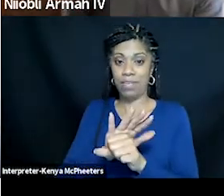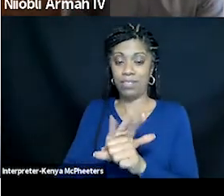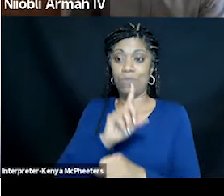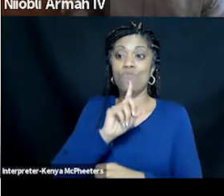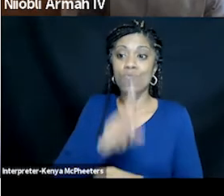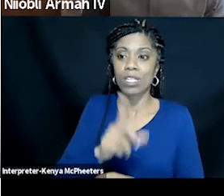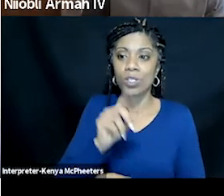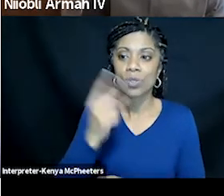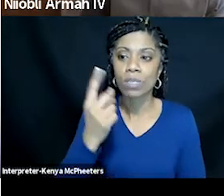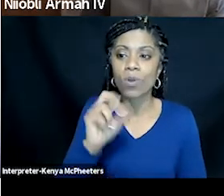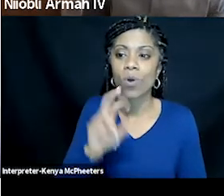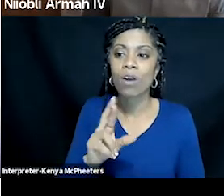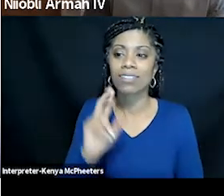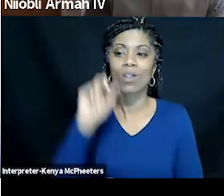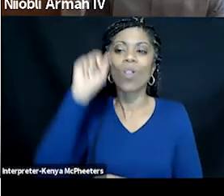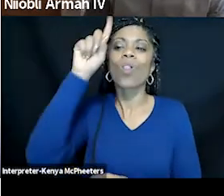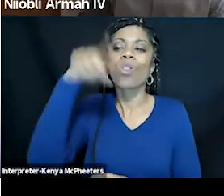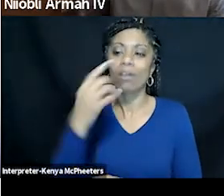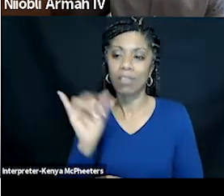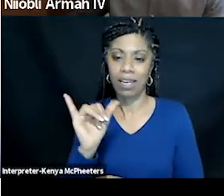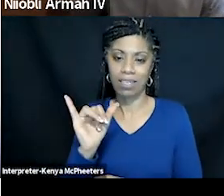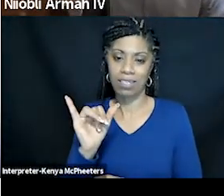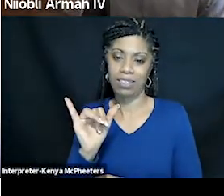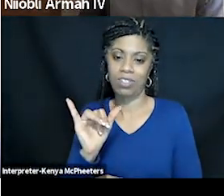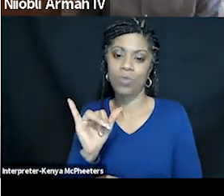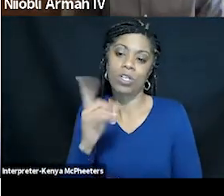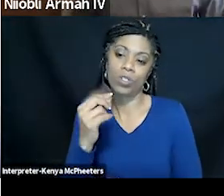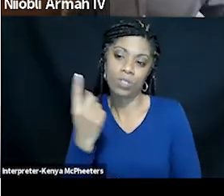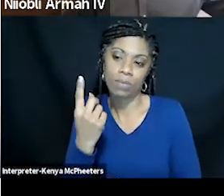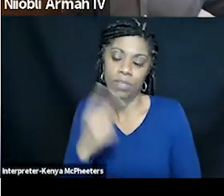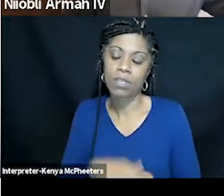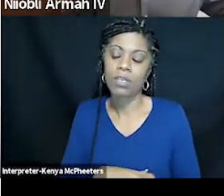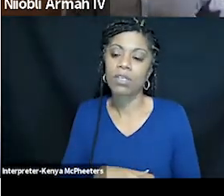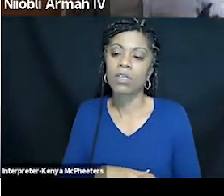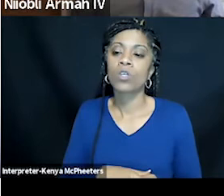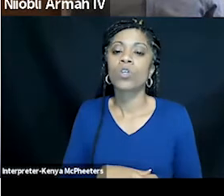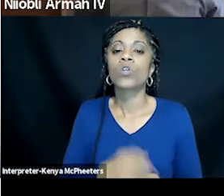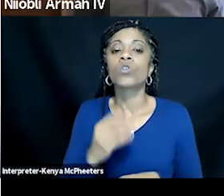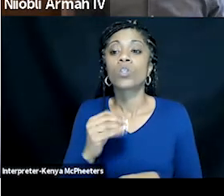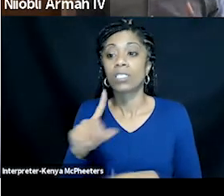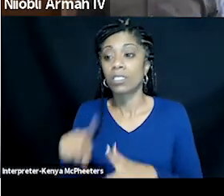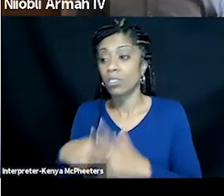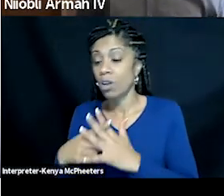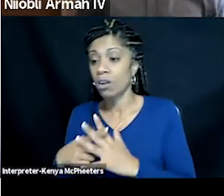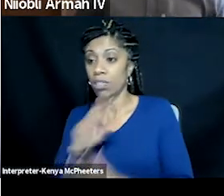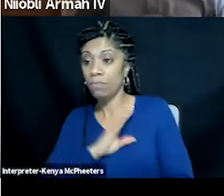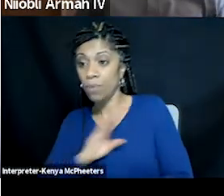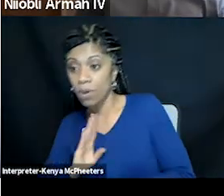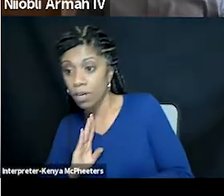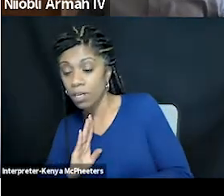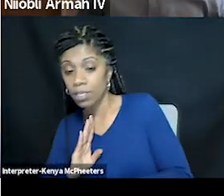those commitments? And often you think this work needs to start in the board or it needs to start on the program staff. I think what